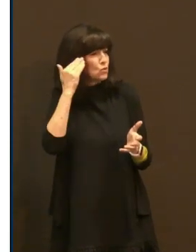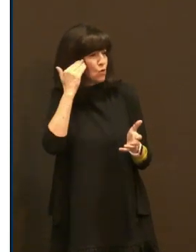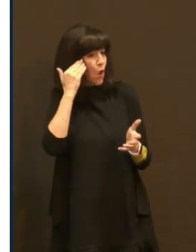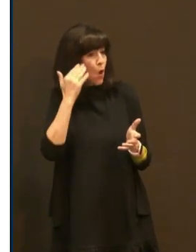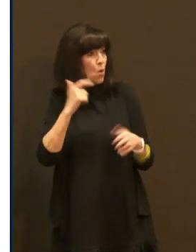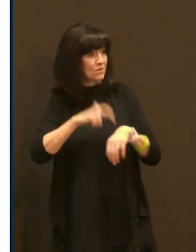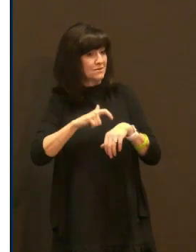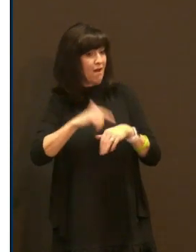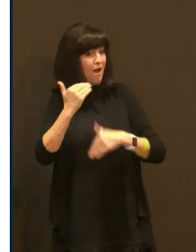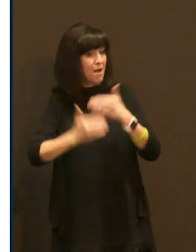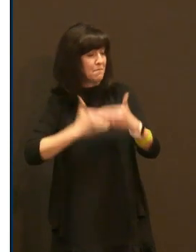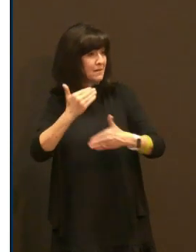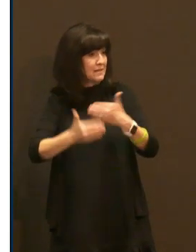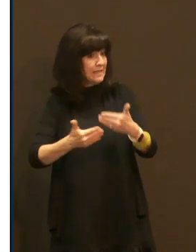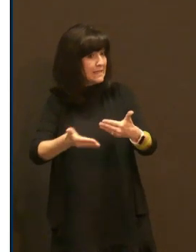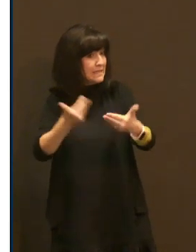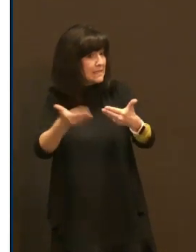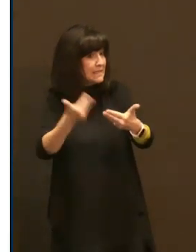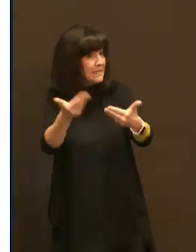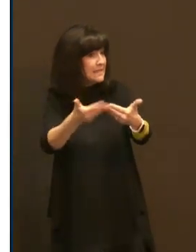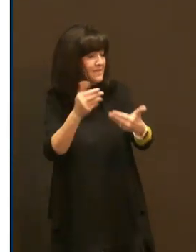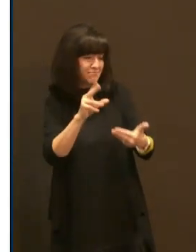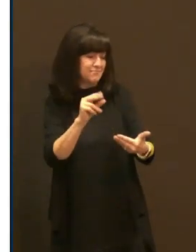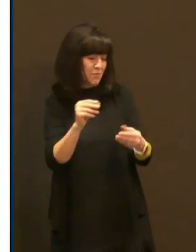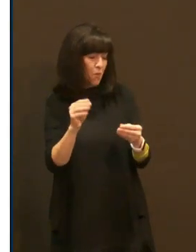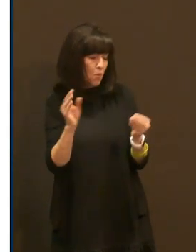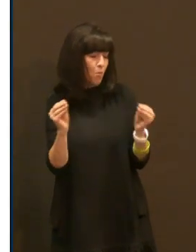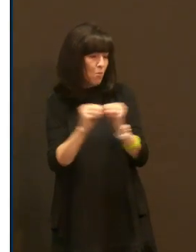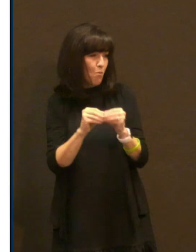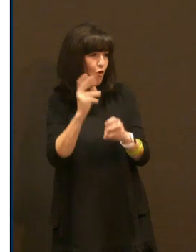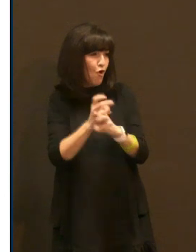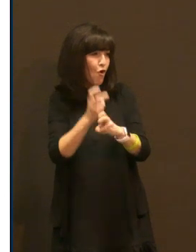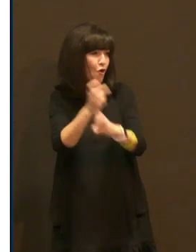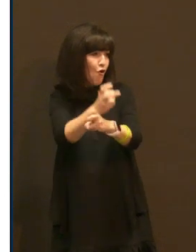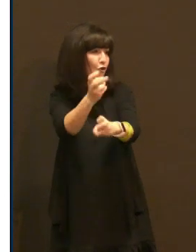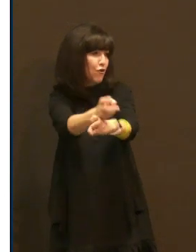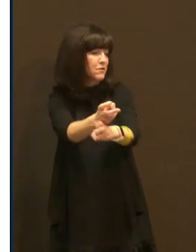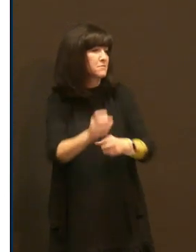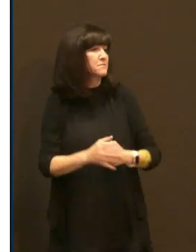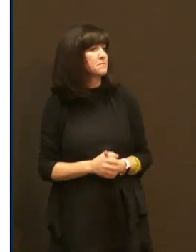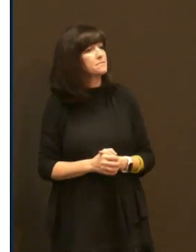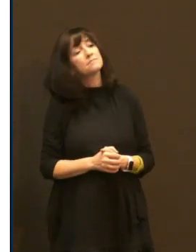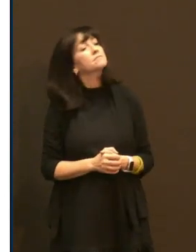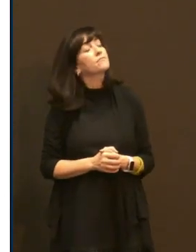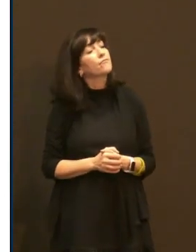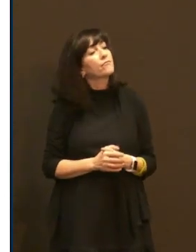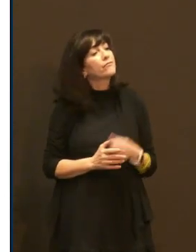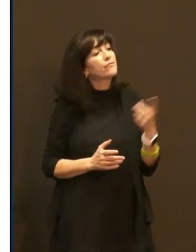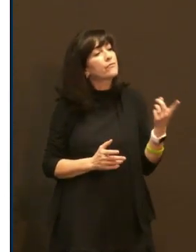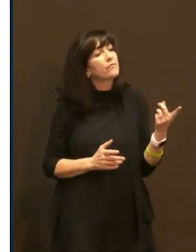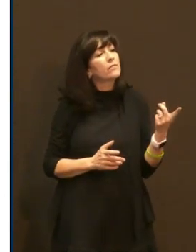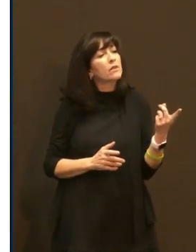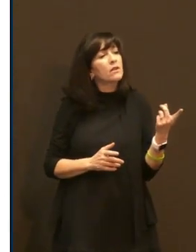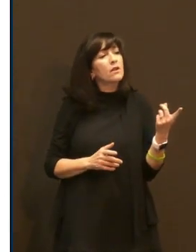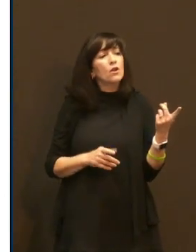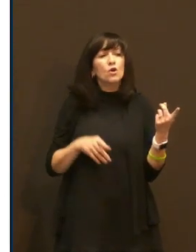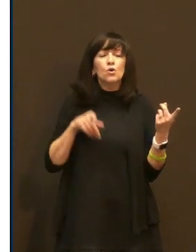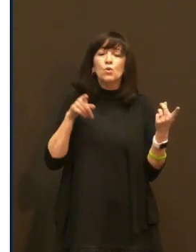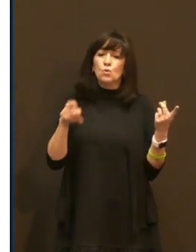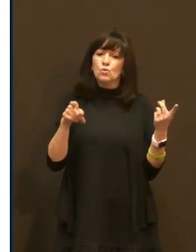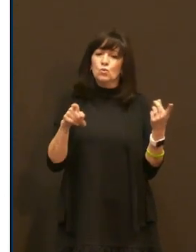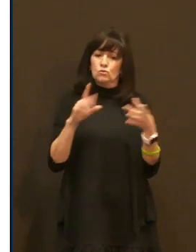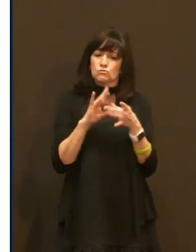out. And when you were deciding to reopen parts of the economy, how much did you weigh the economic toll that specifically